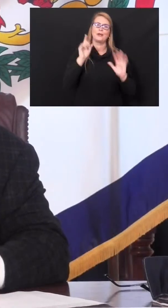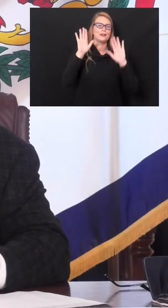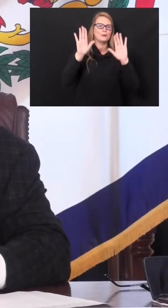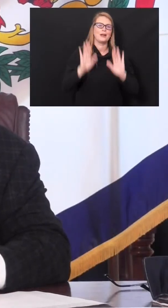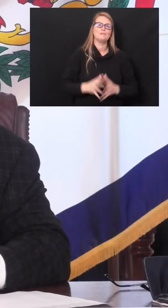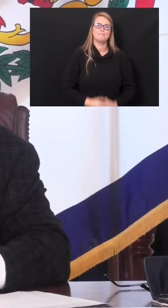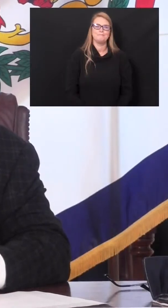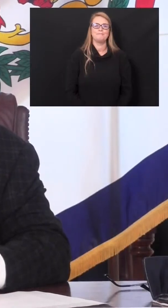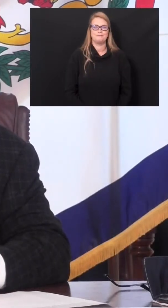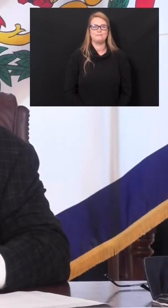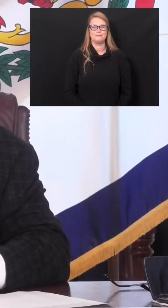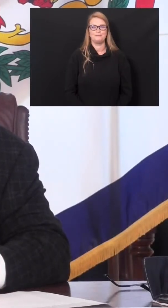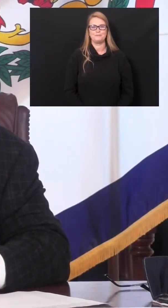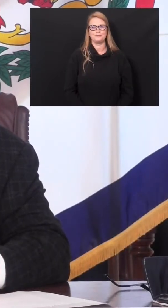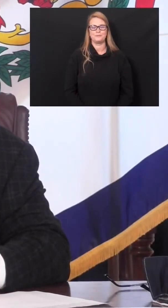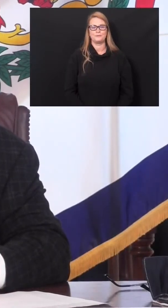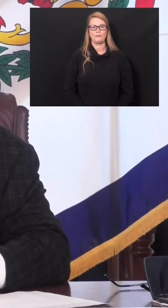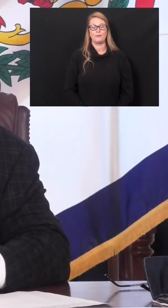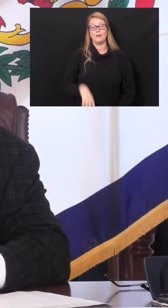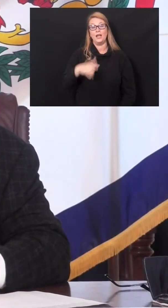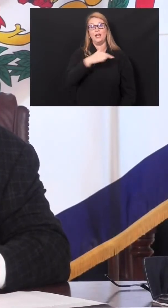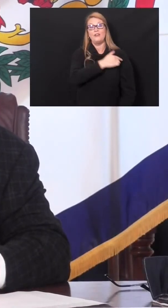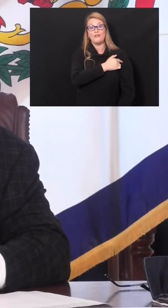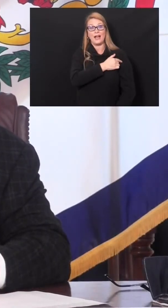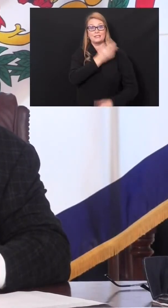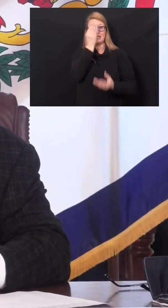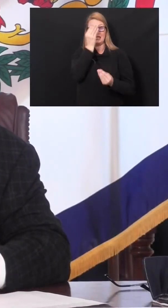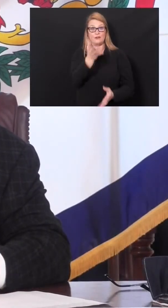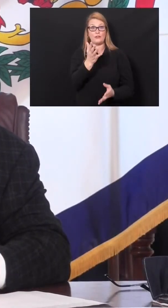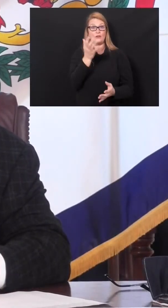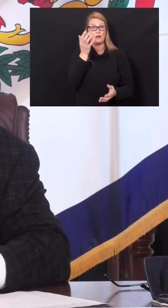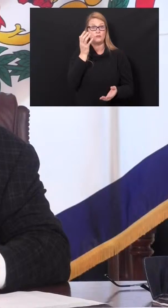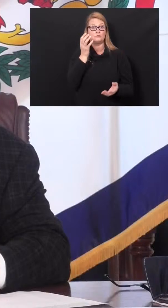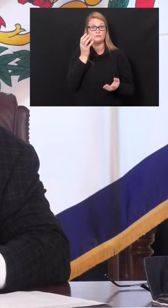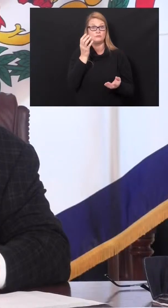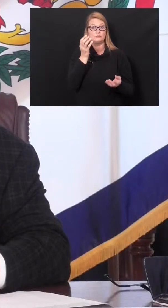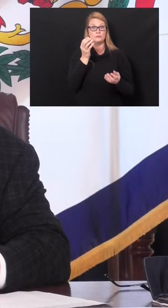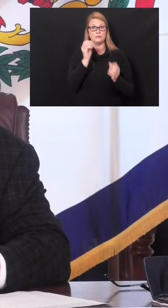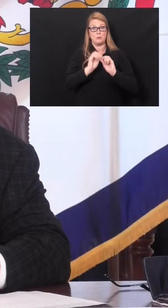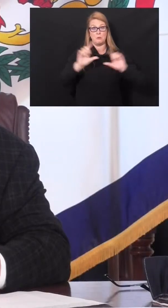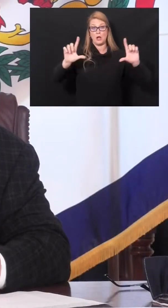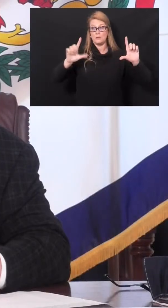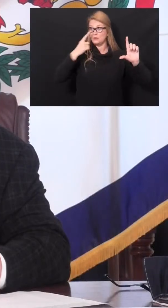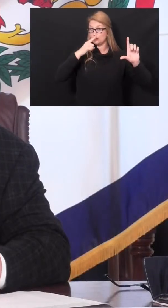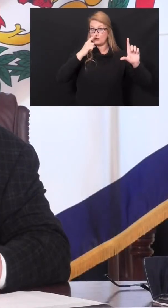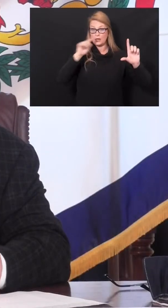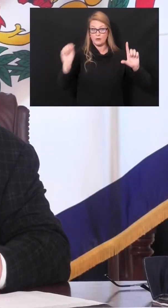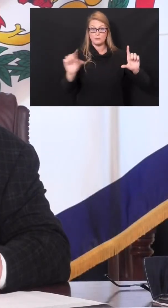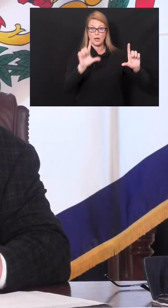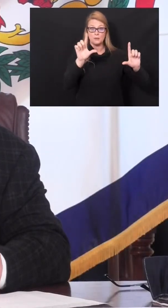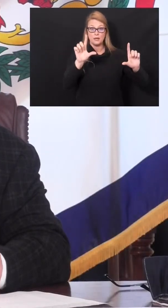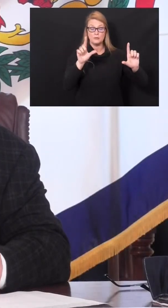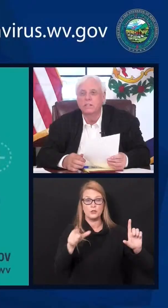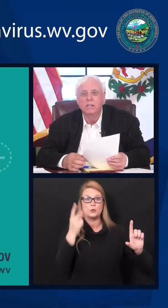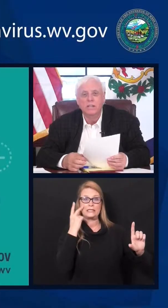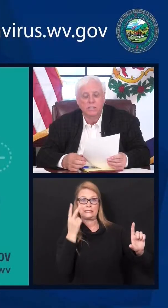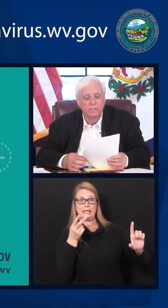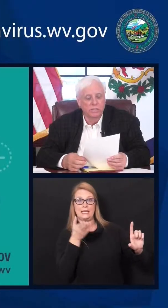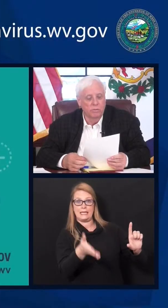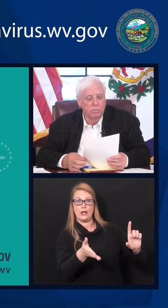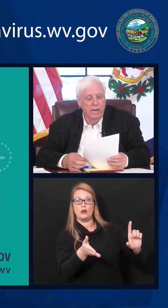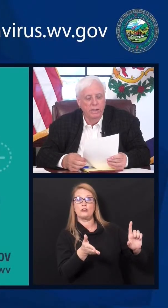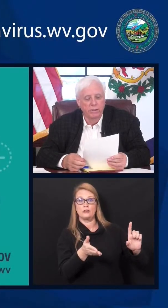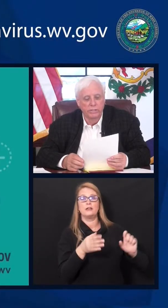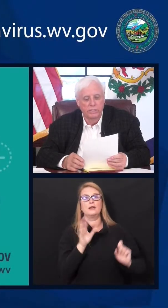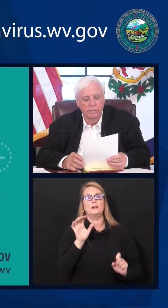you. You know, our vaccine info line, if you'll pull that up and everything, y'all can see that and everything, and